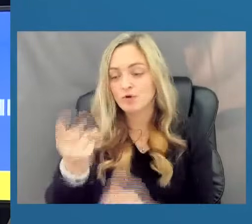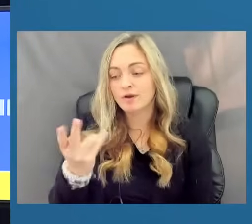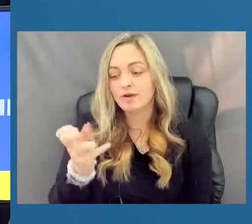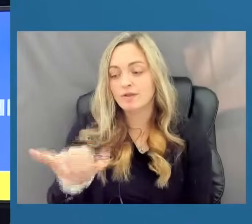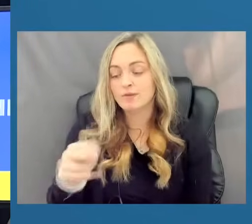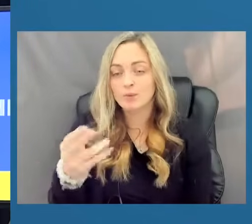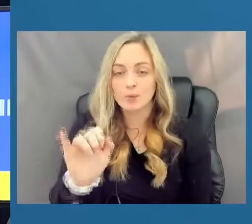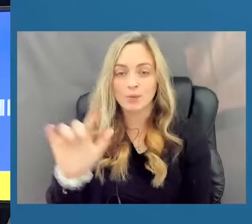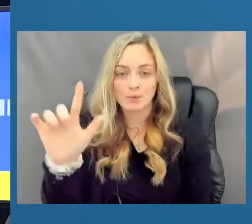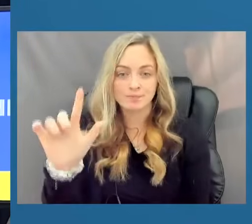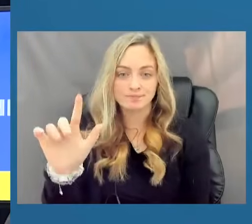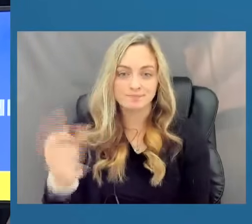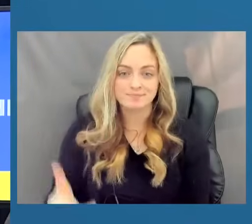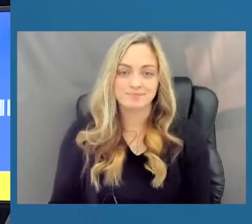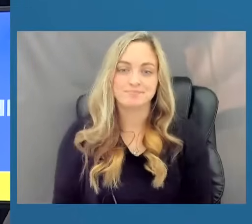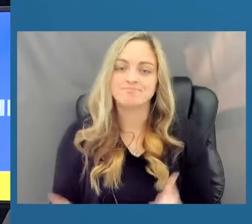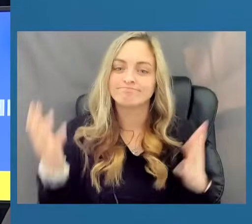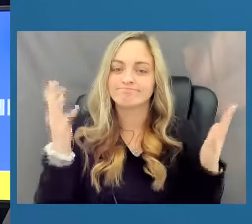Hochul.